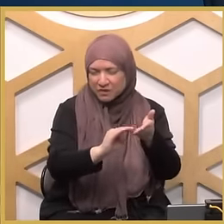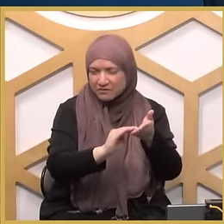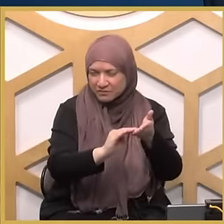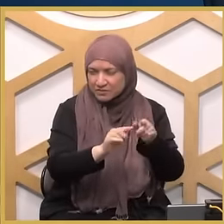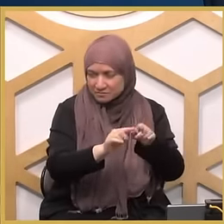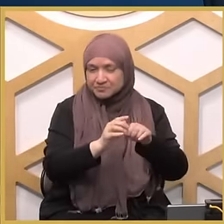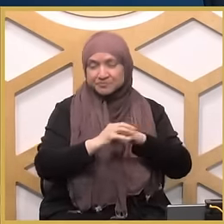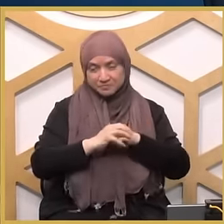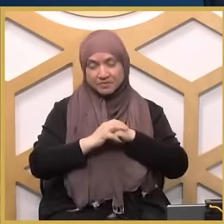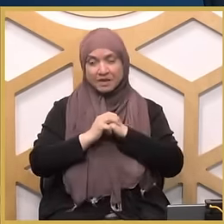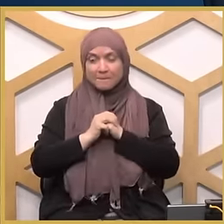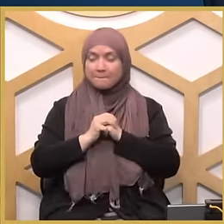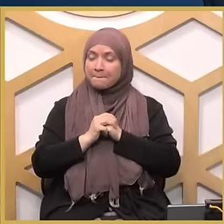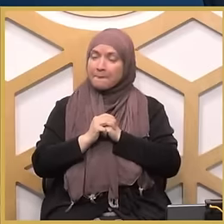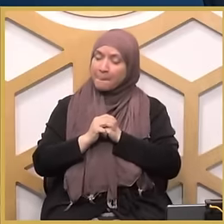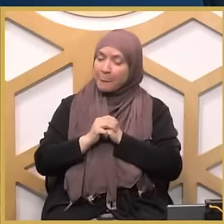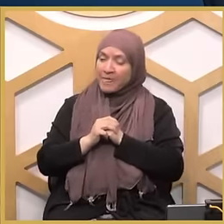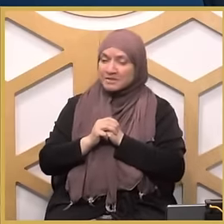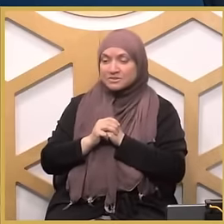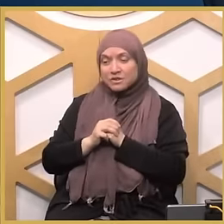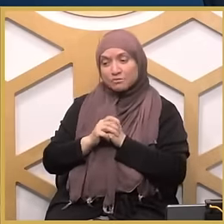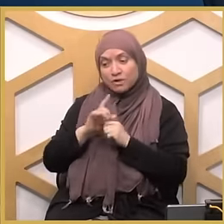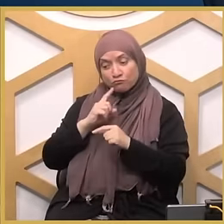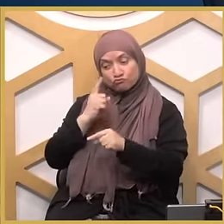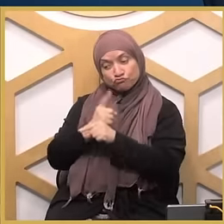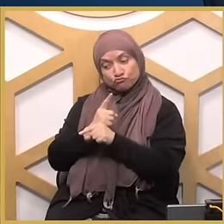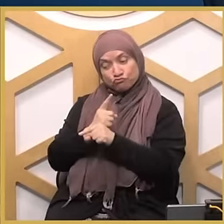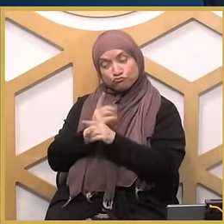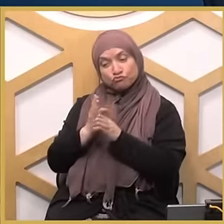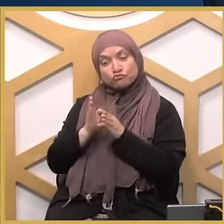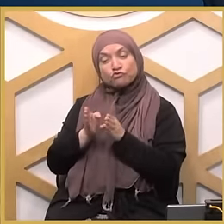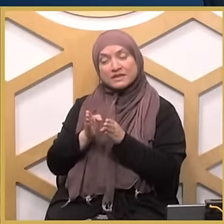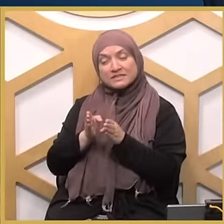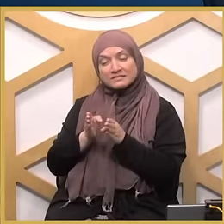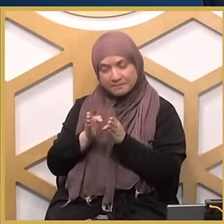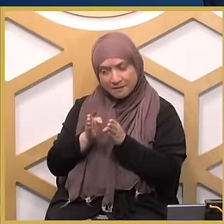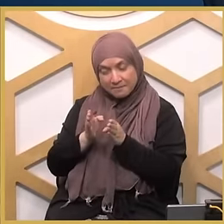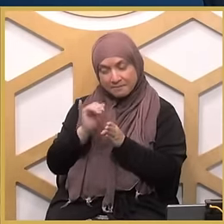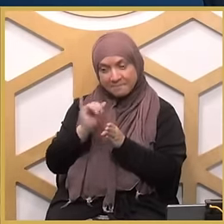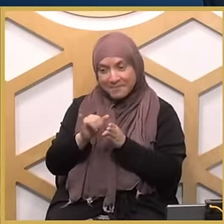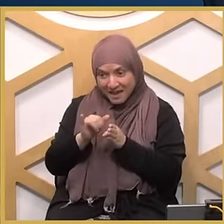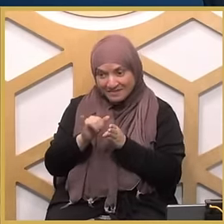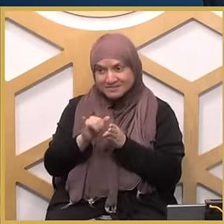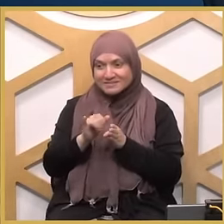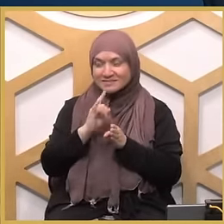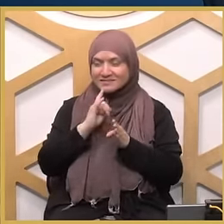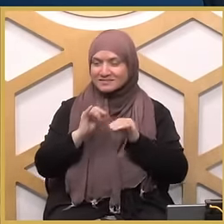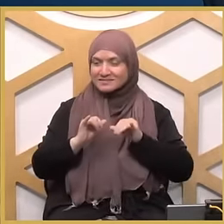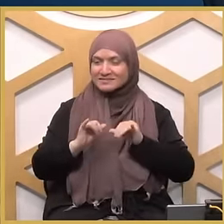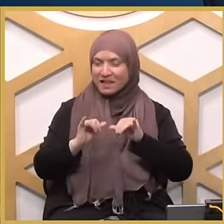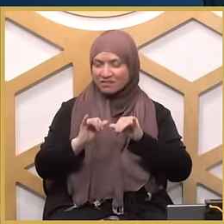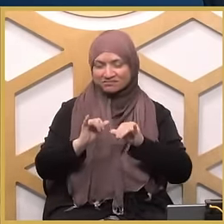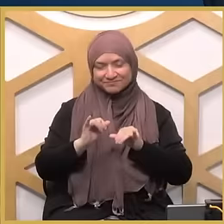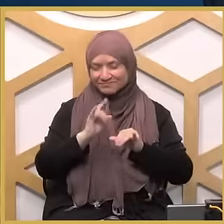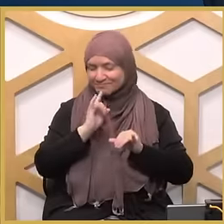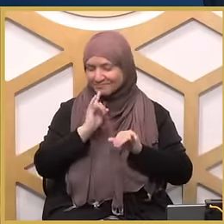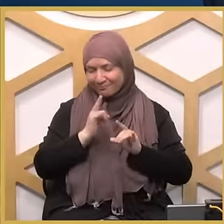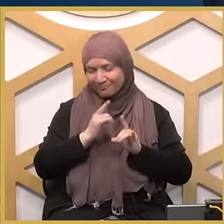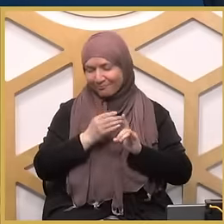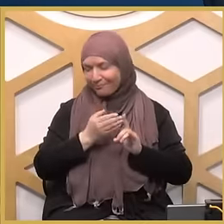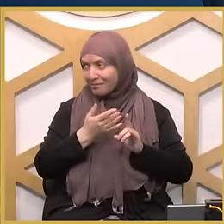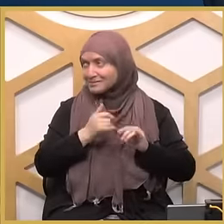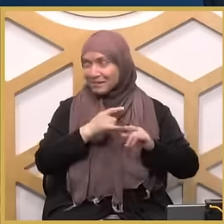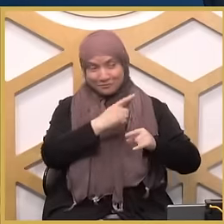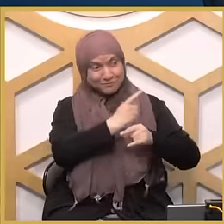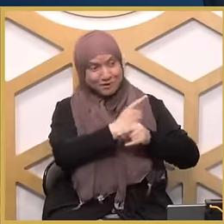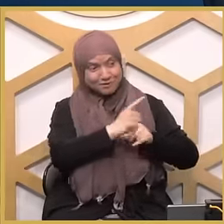sins, no mistakes. Being righteous is that you take about accountability of what you do, and whenever you do something wrong, you find your way back to Allah